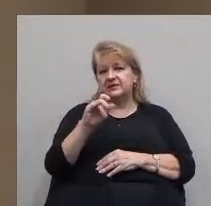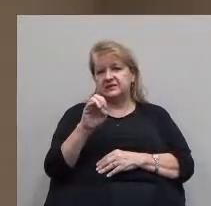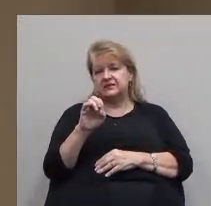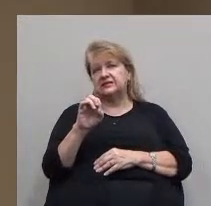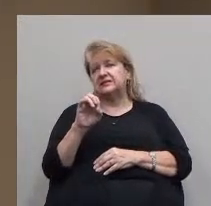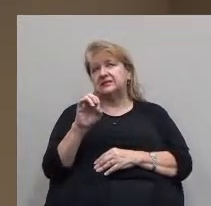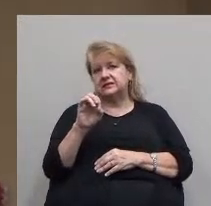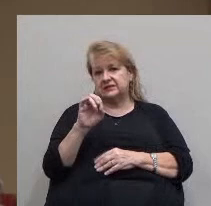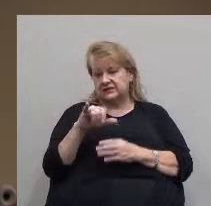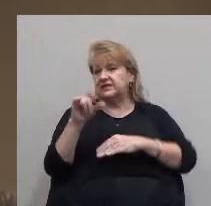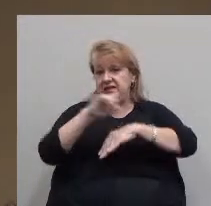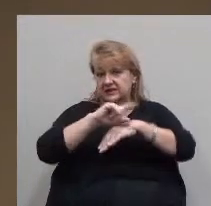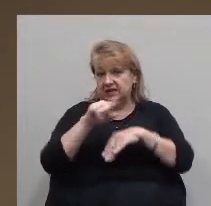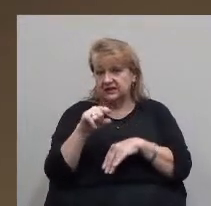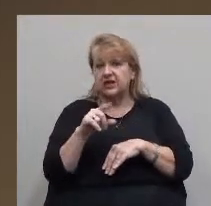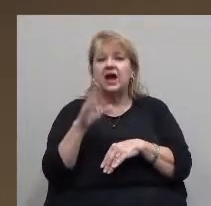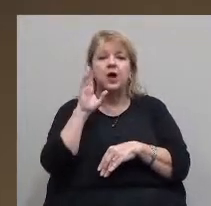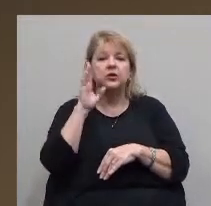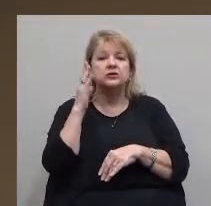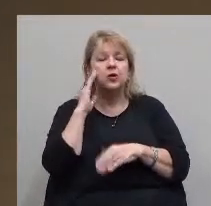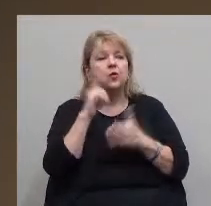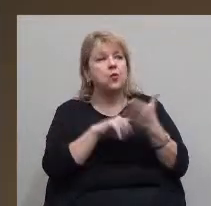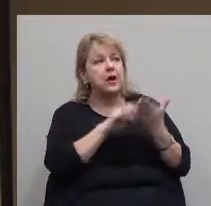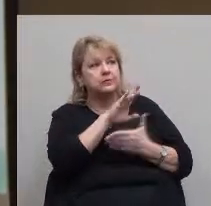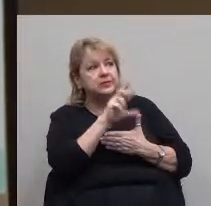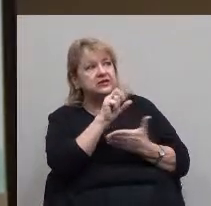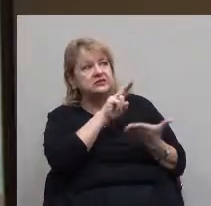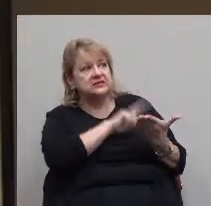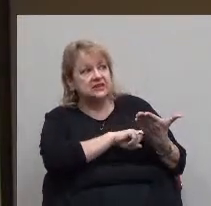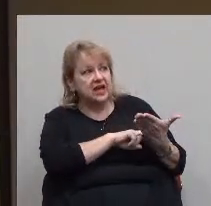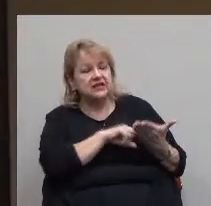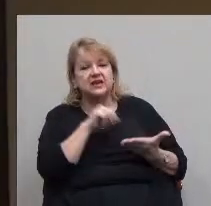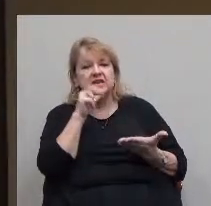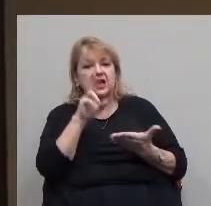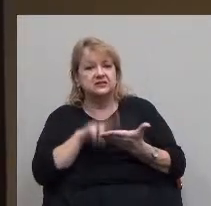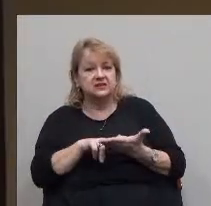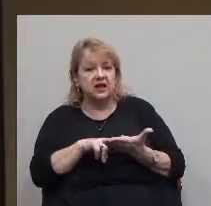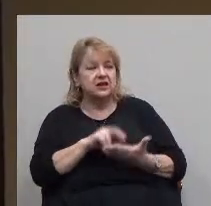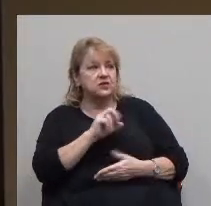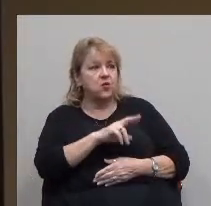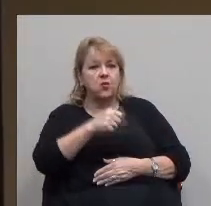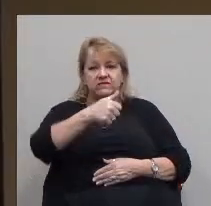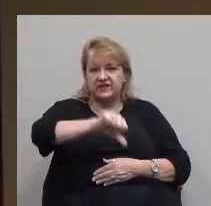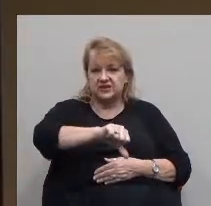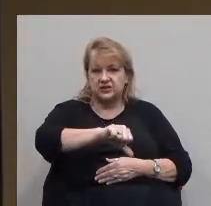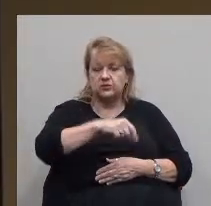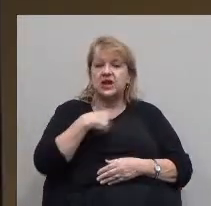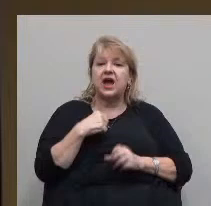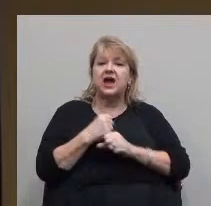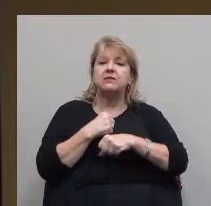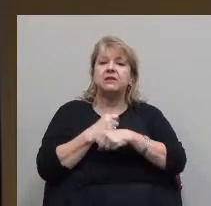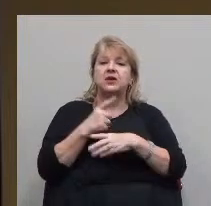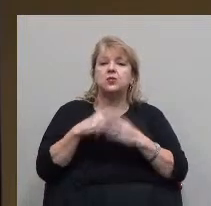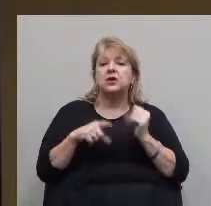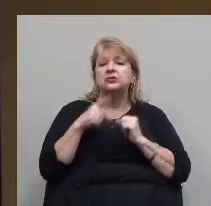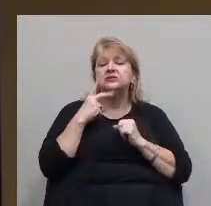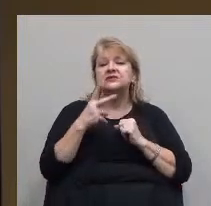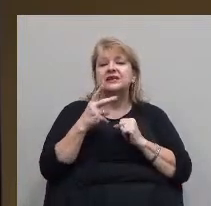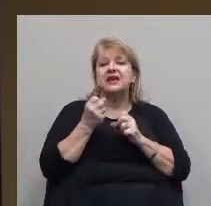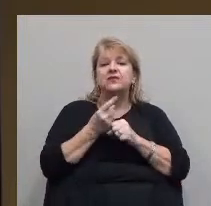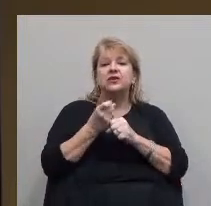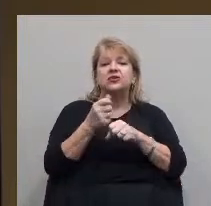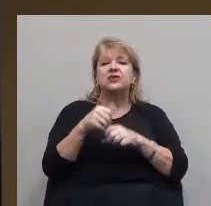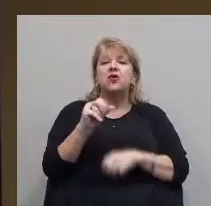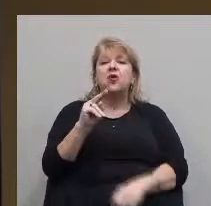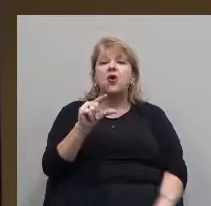I would have known what bills were signed and not signed or vetoed, those types of things. So I create what you see every year in the August